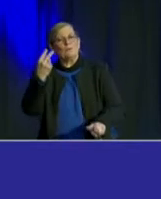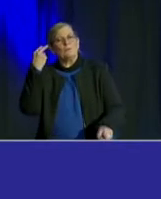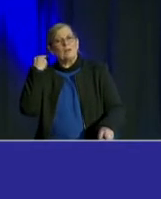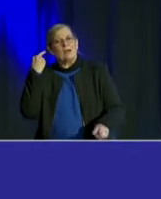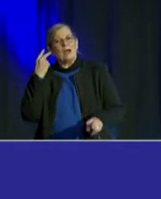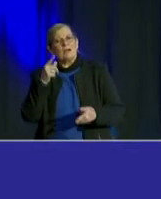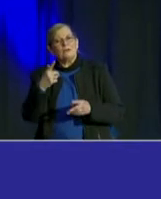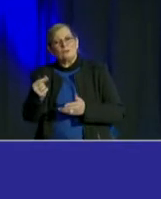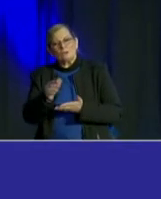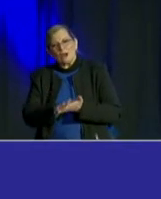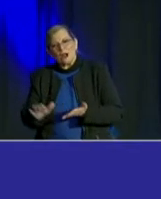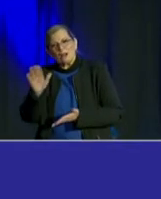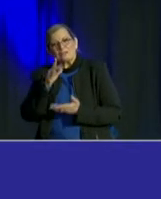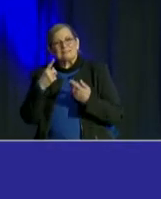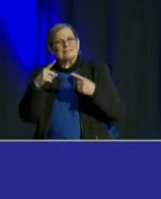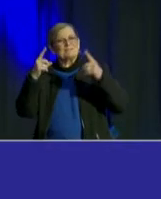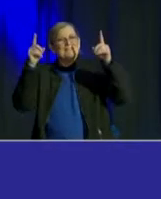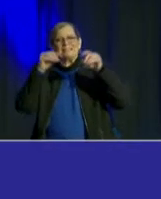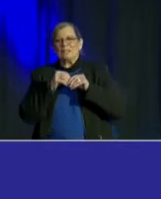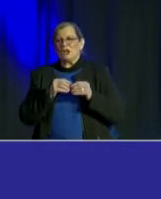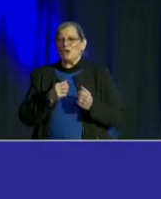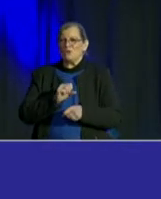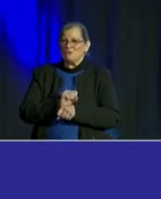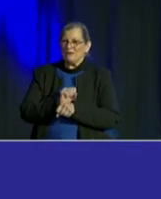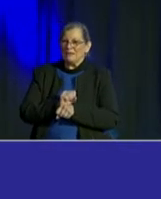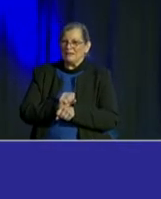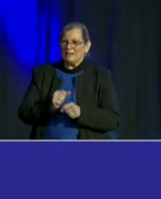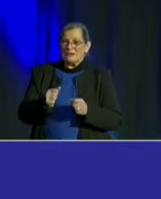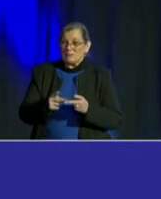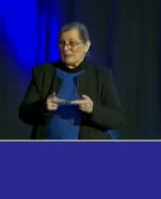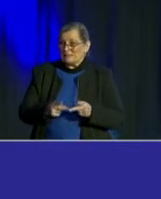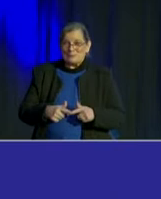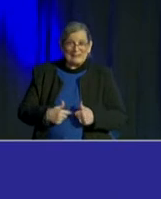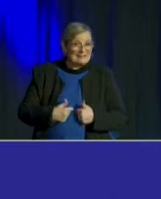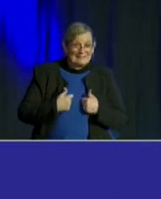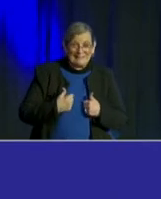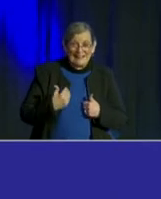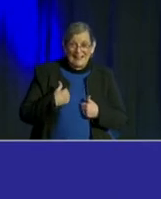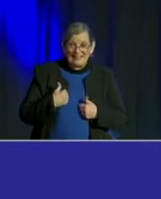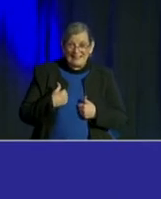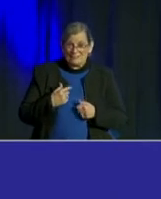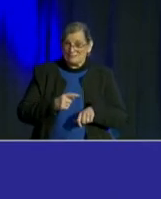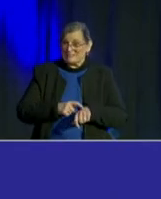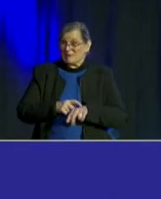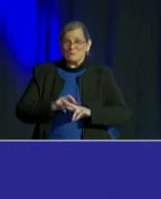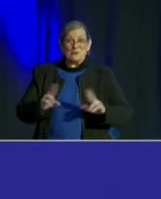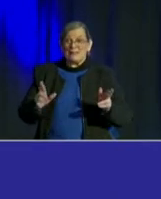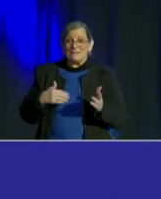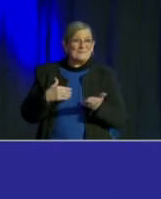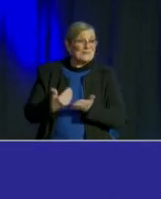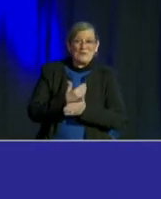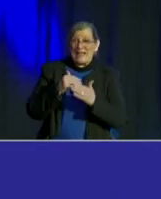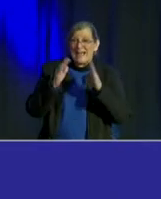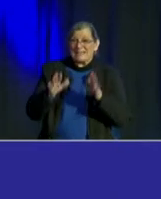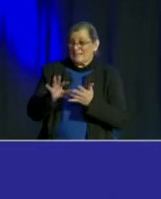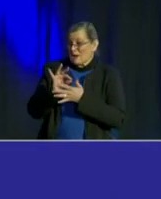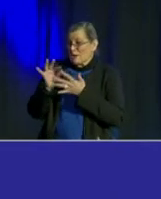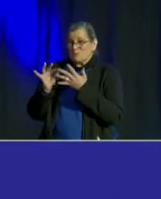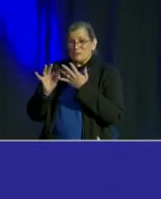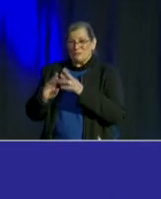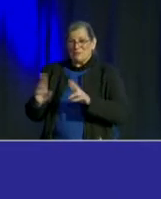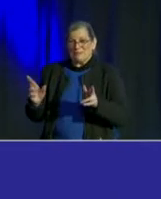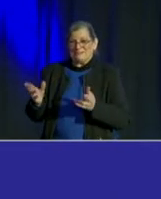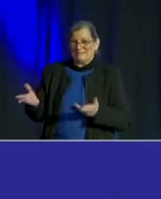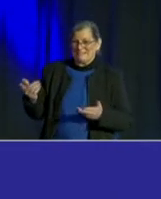and getting a career, and then she's going to want a place to live. And by the time she's ready to do that, we'll have new housing options right in the neighborhood that she grew up